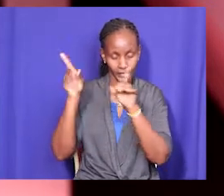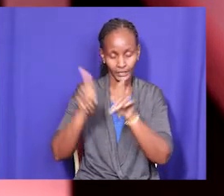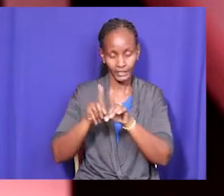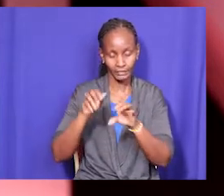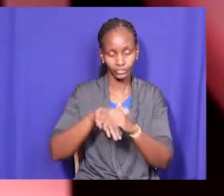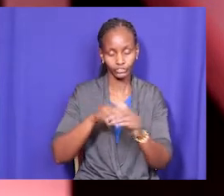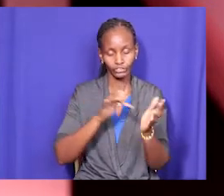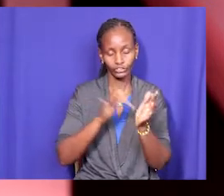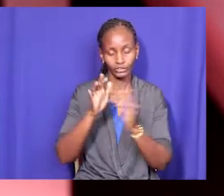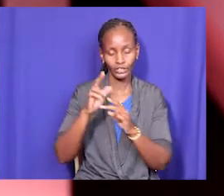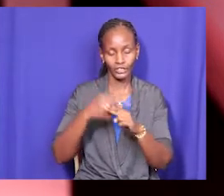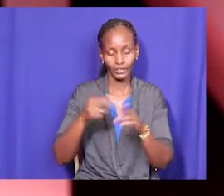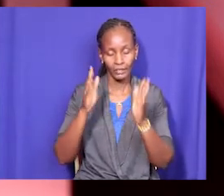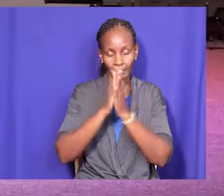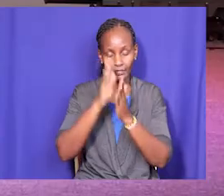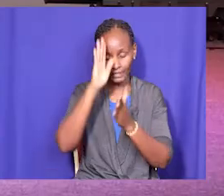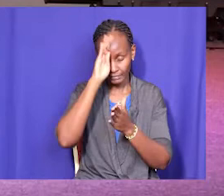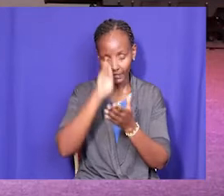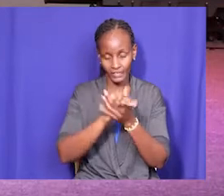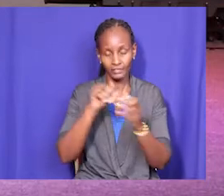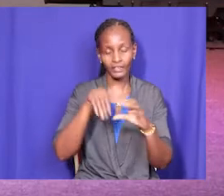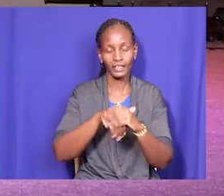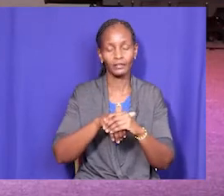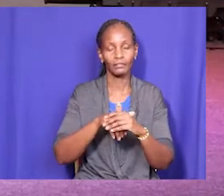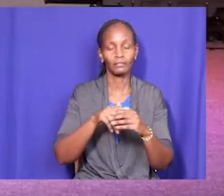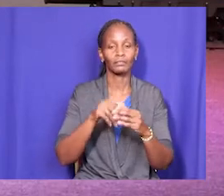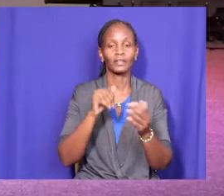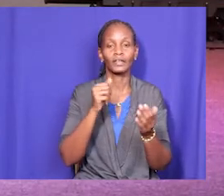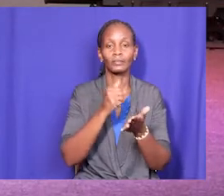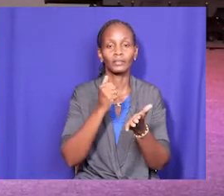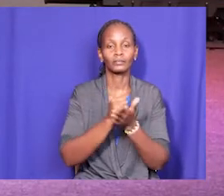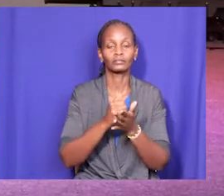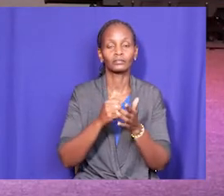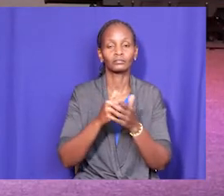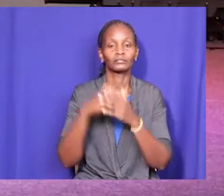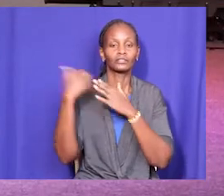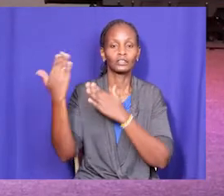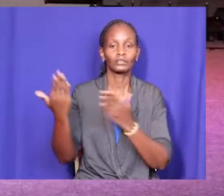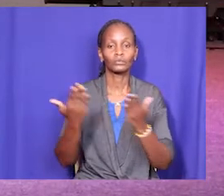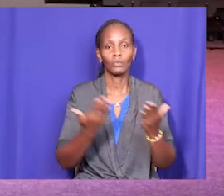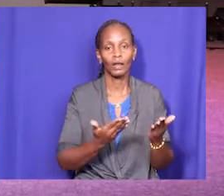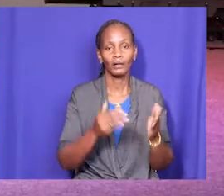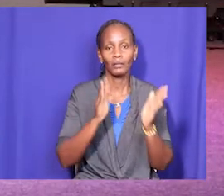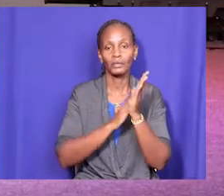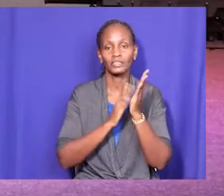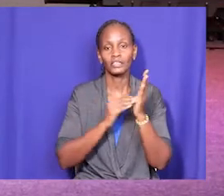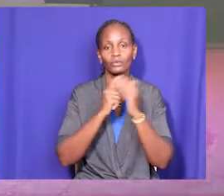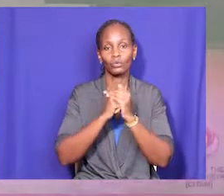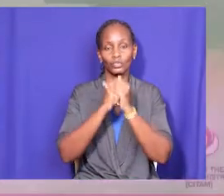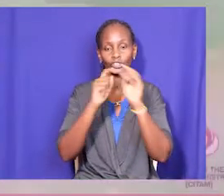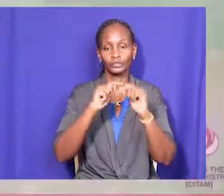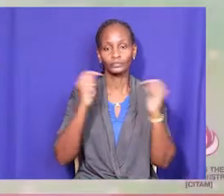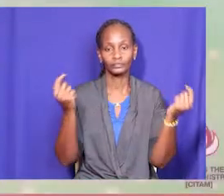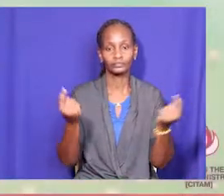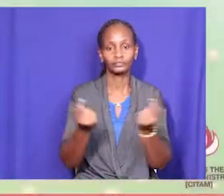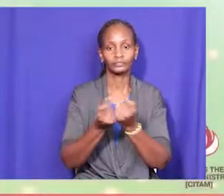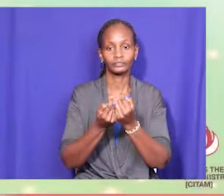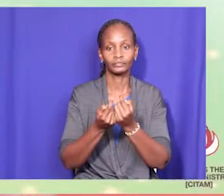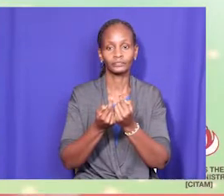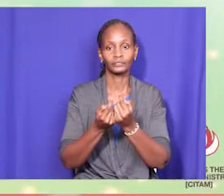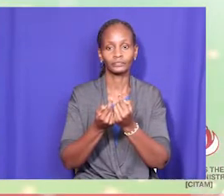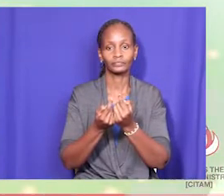In Jesus' name I pray and believe. Amen. Now let us welcome the praise and worship team. These are